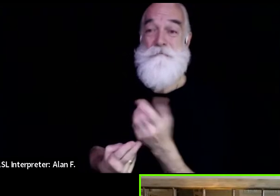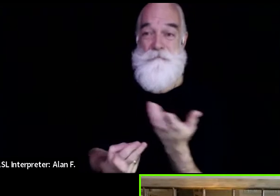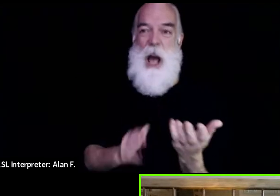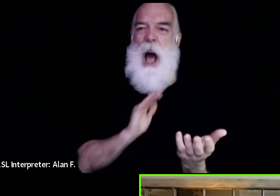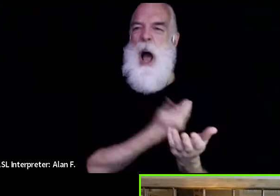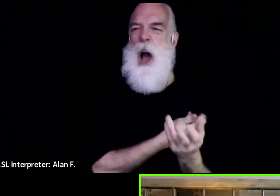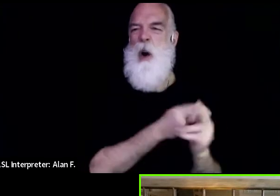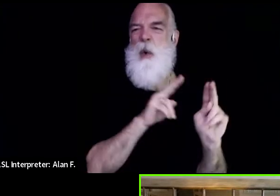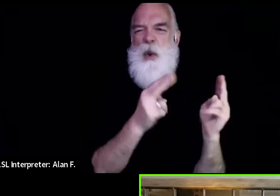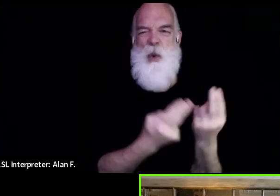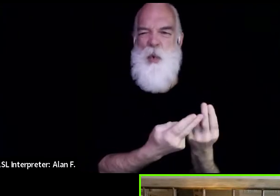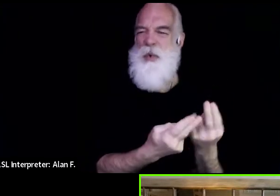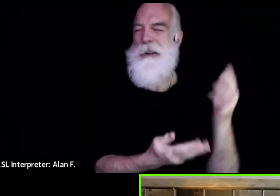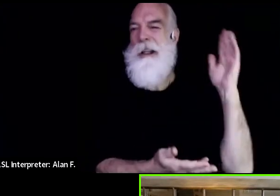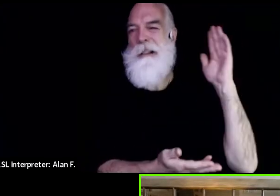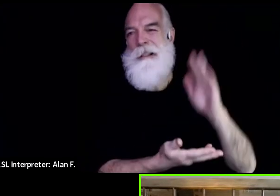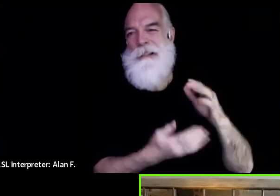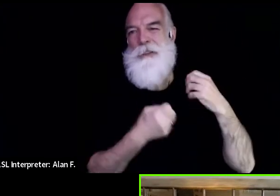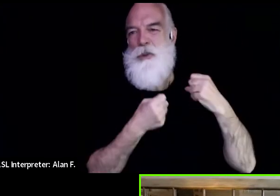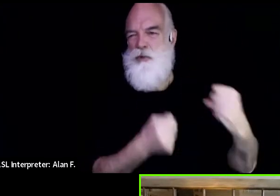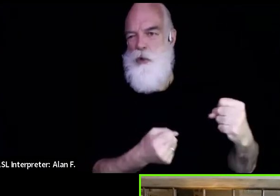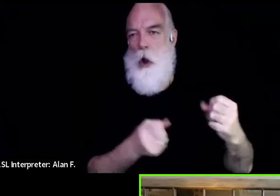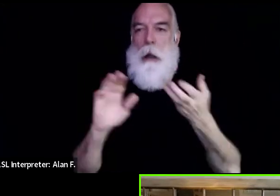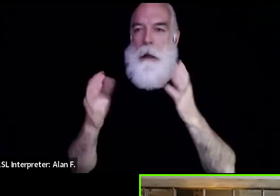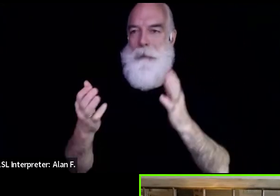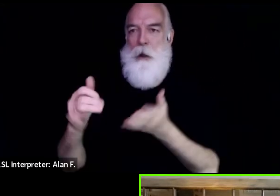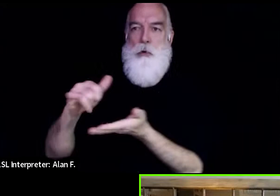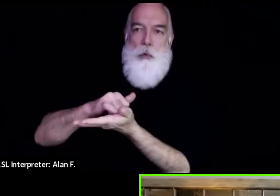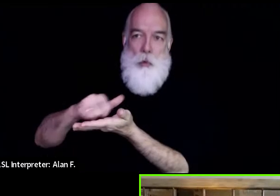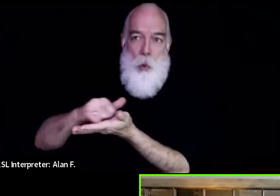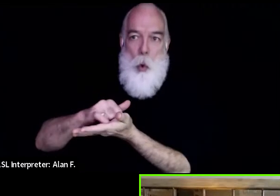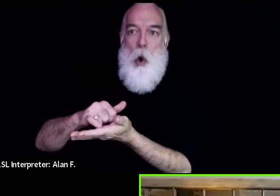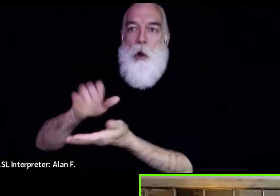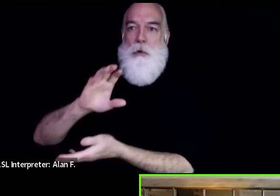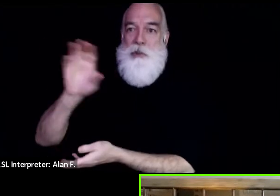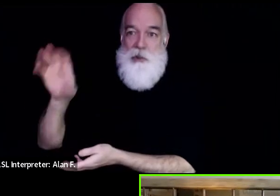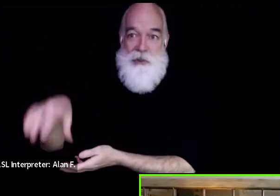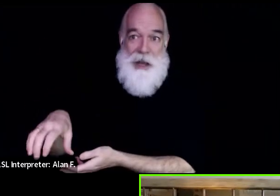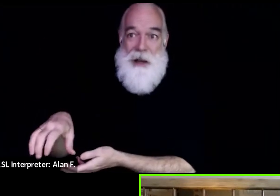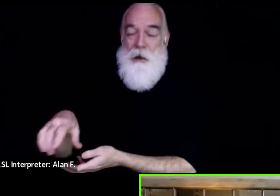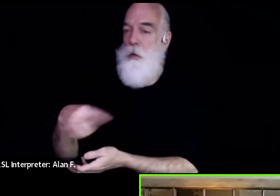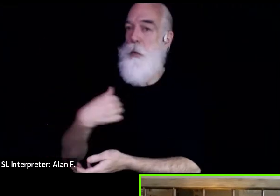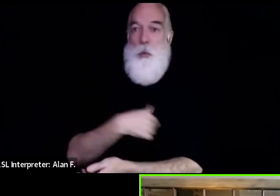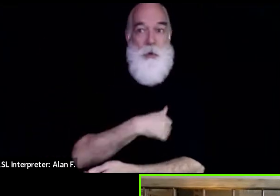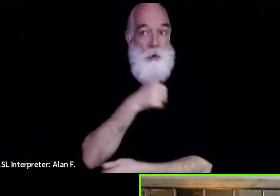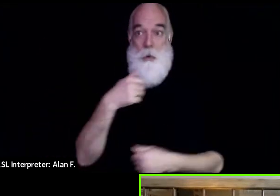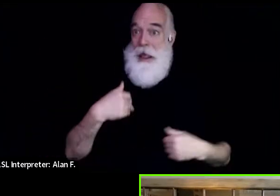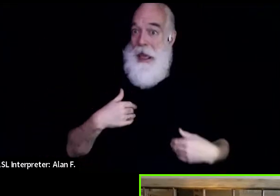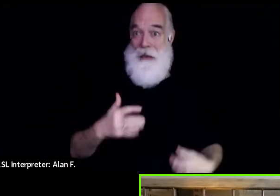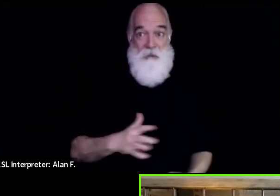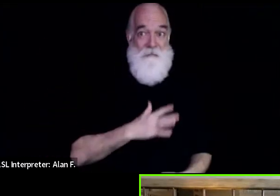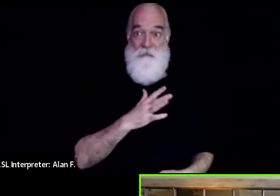York or in Chicago. And in fact, we don't have a formalized